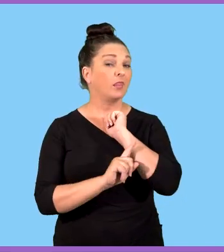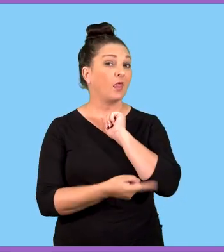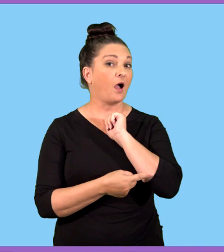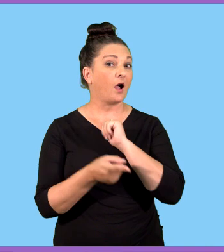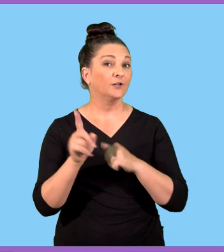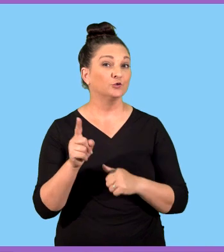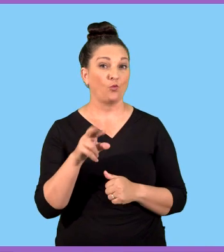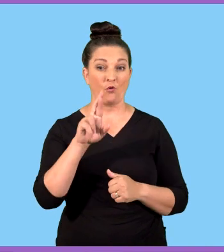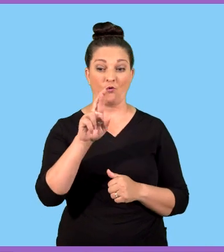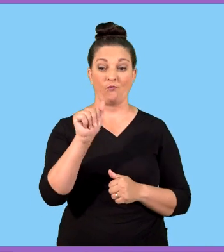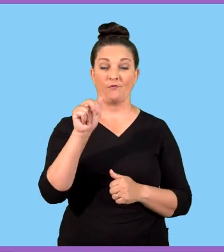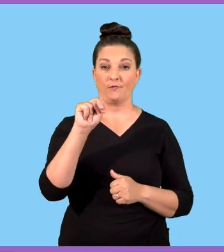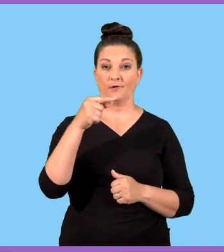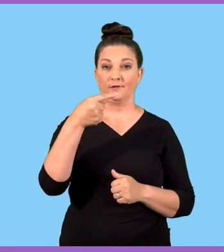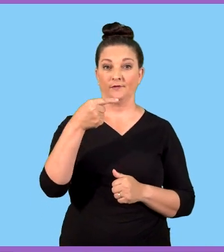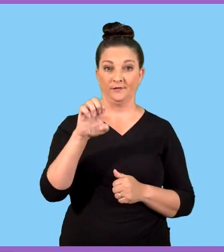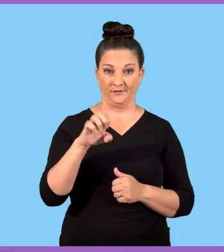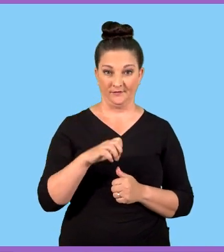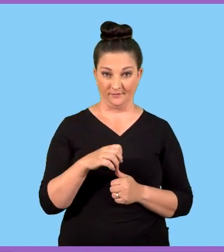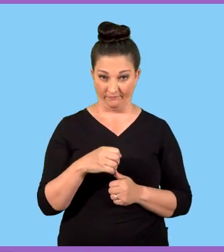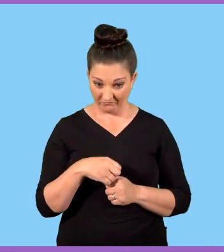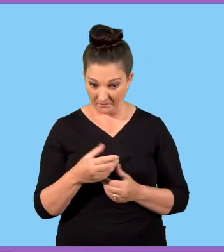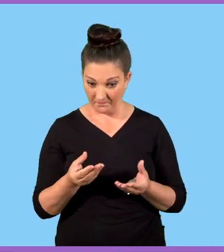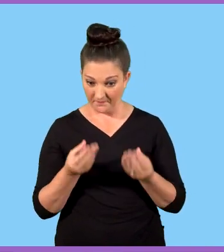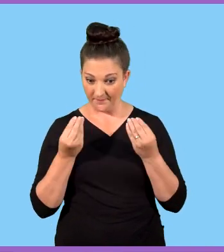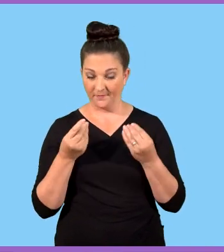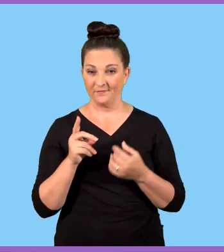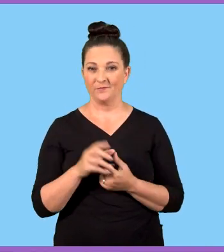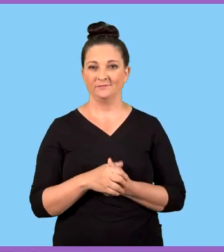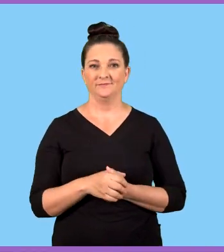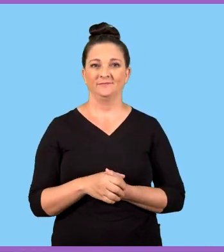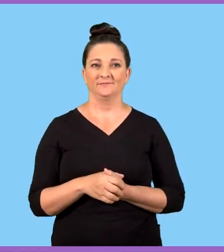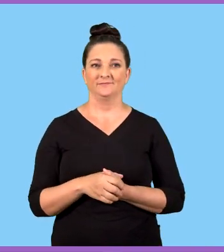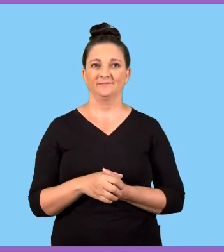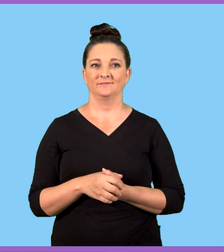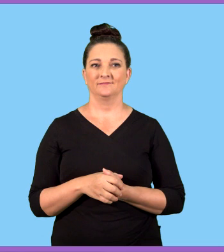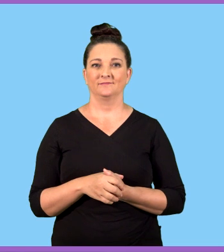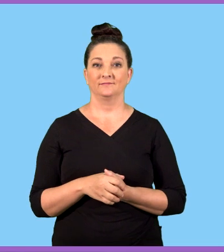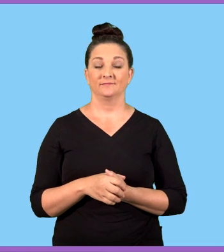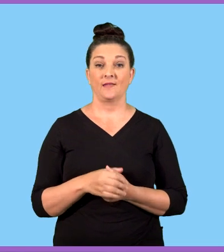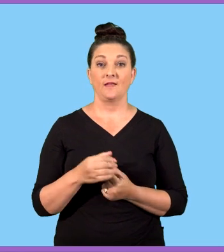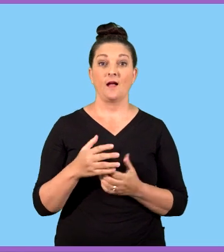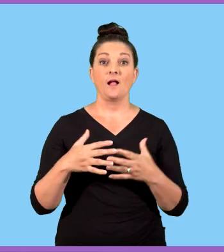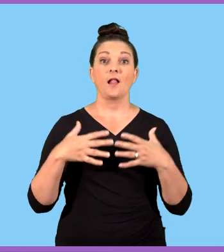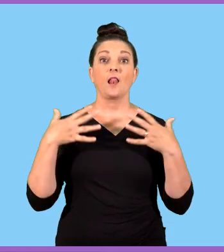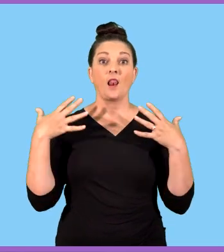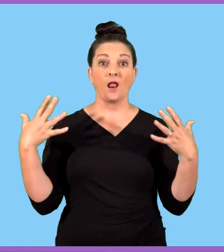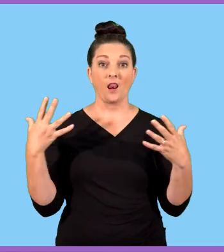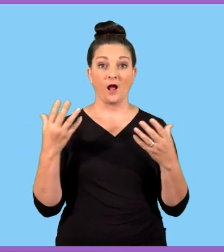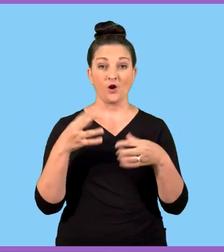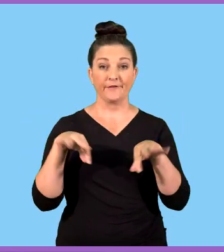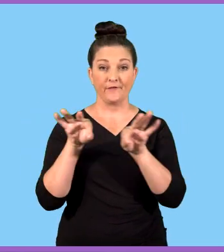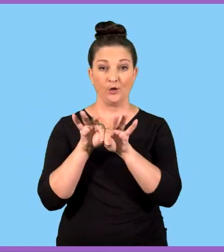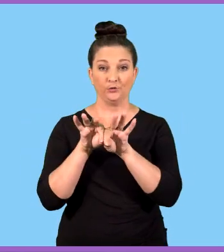And lastly, we need to find the range. So the range here would be the largest